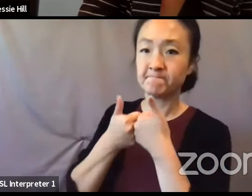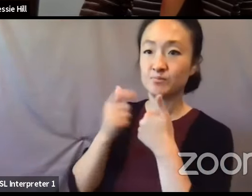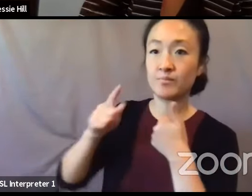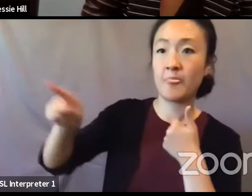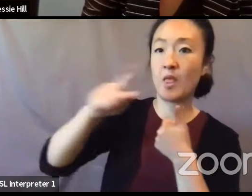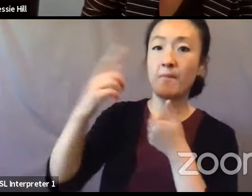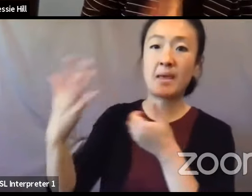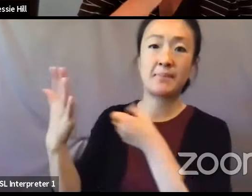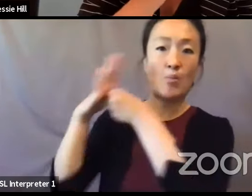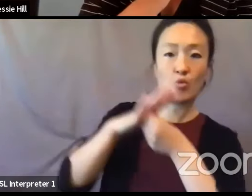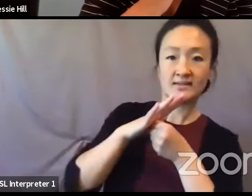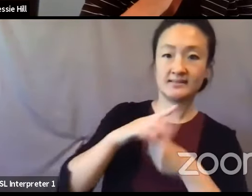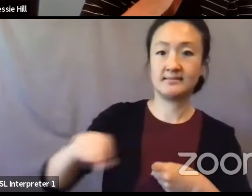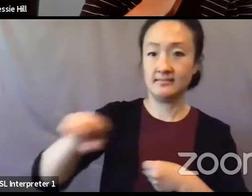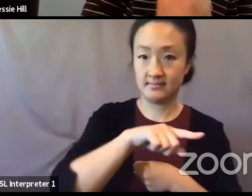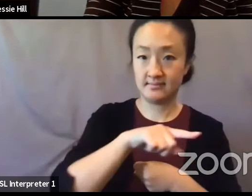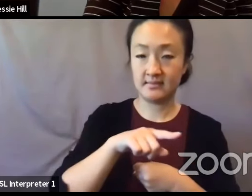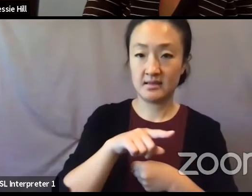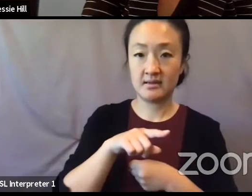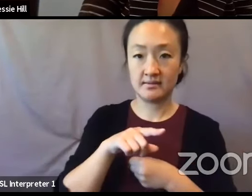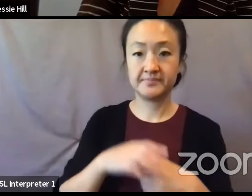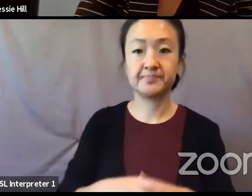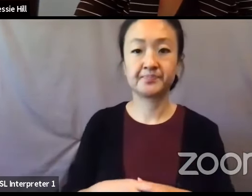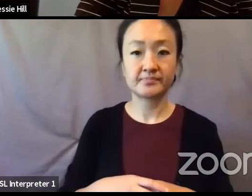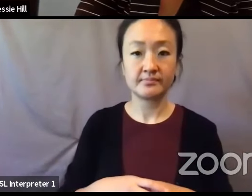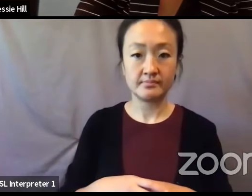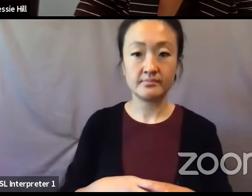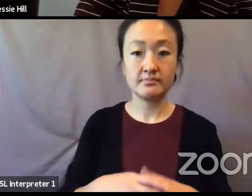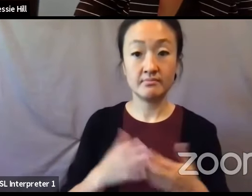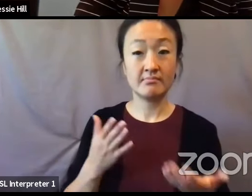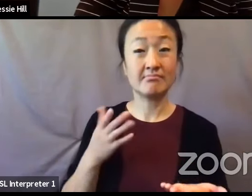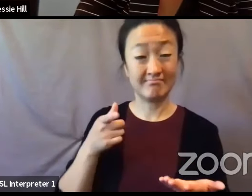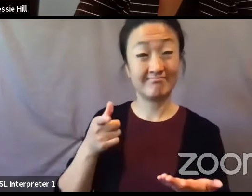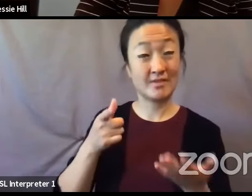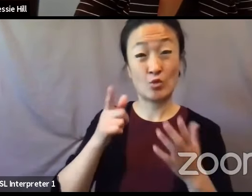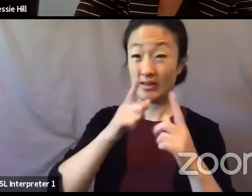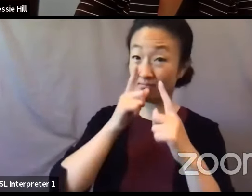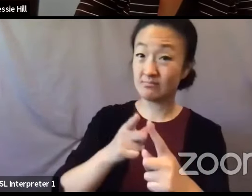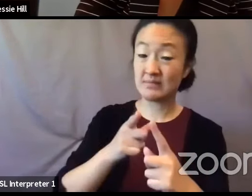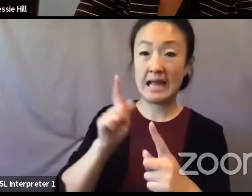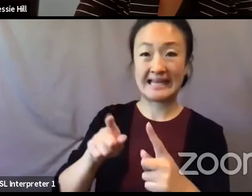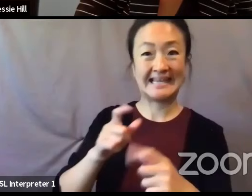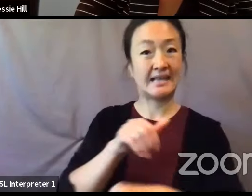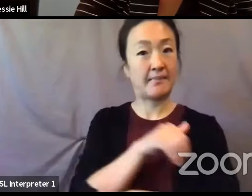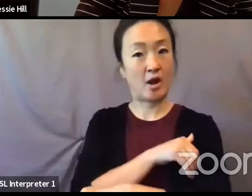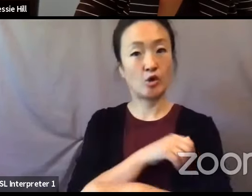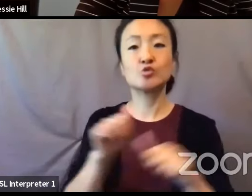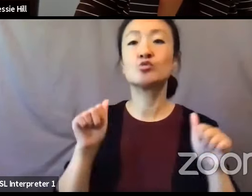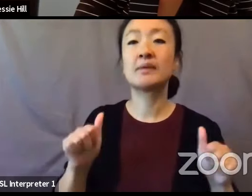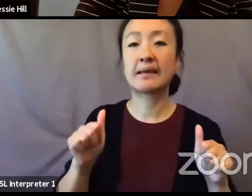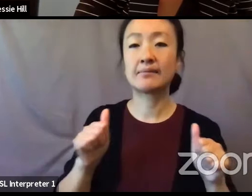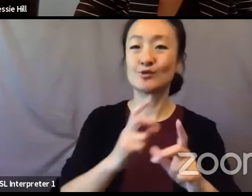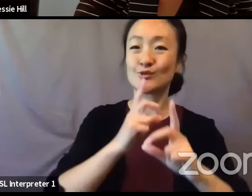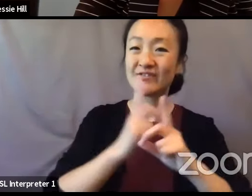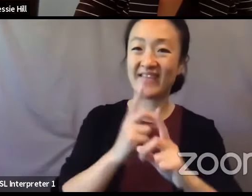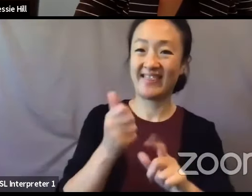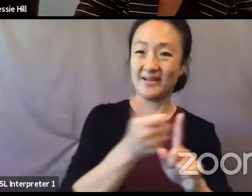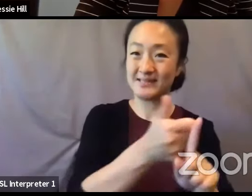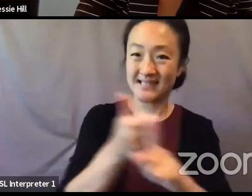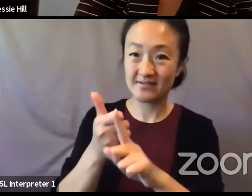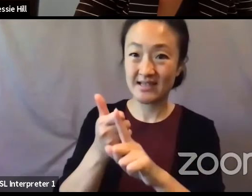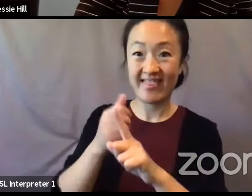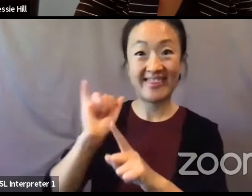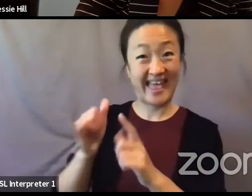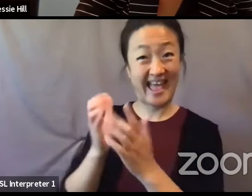oppressing them, but also ultimately need the power to be able to defend themselves. Obviously, that latter part is one